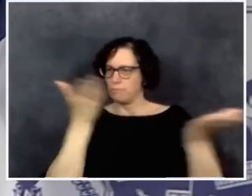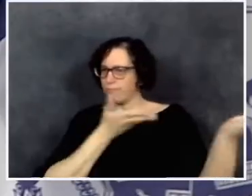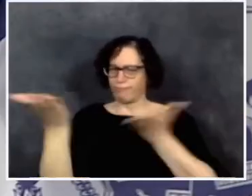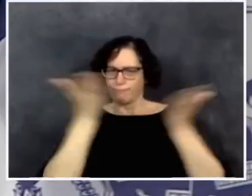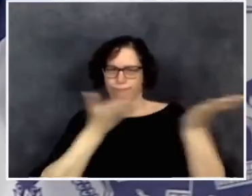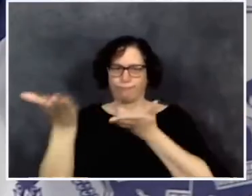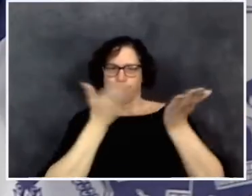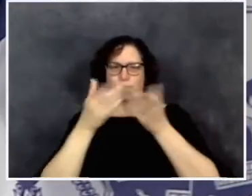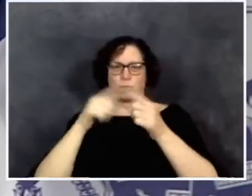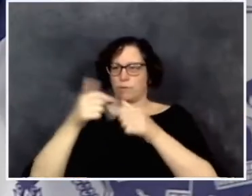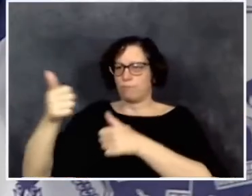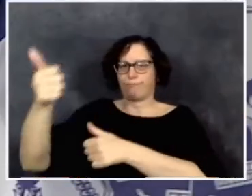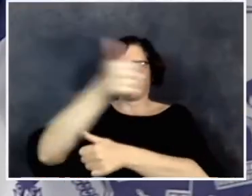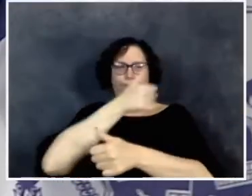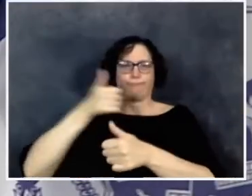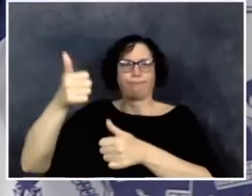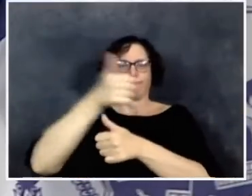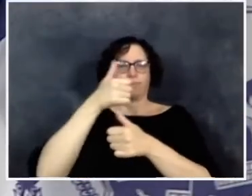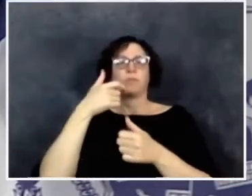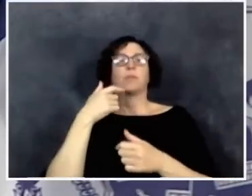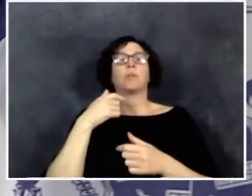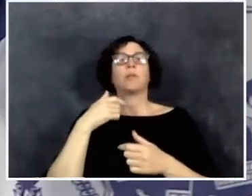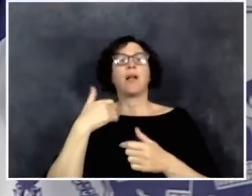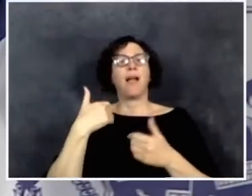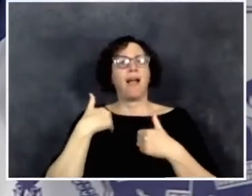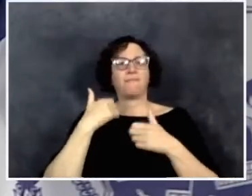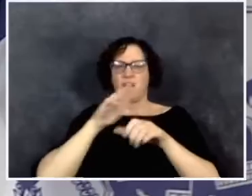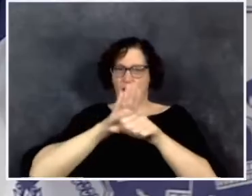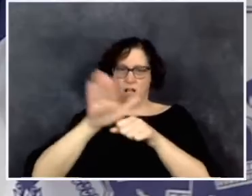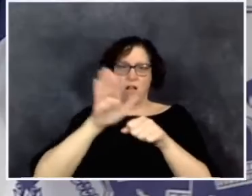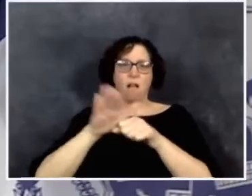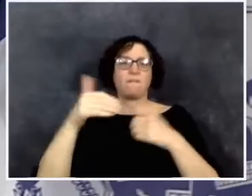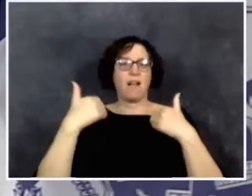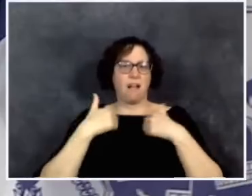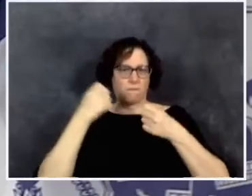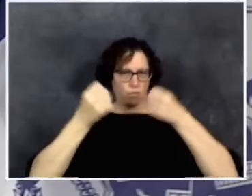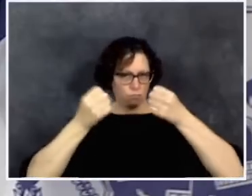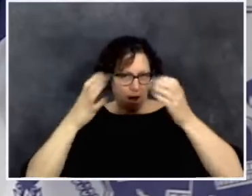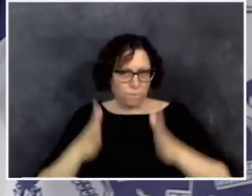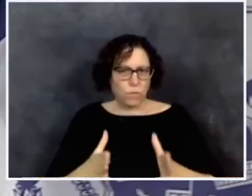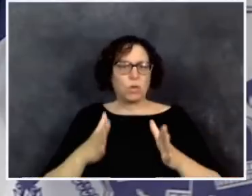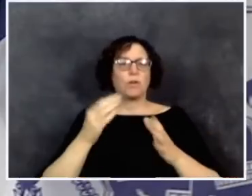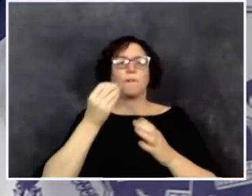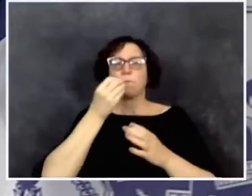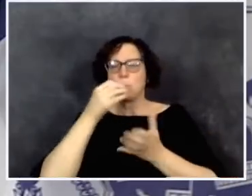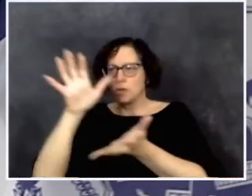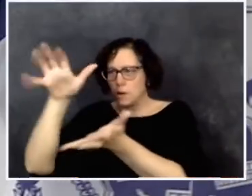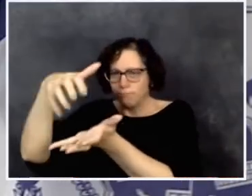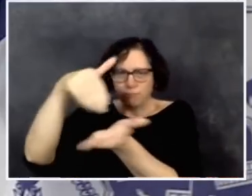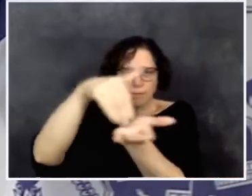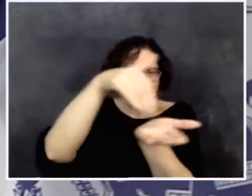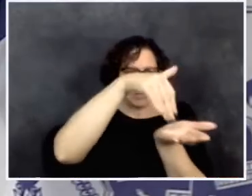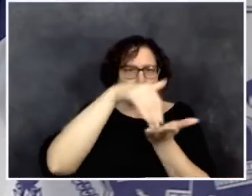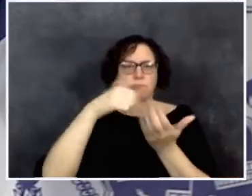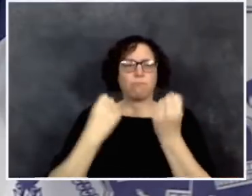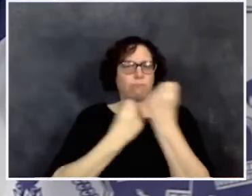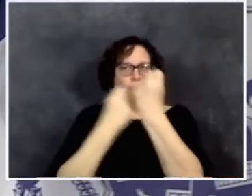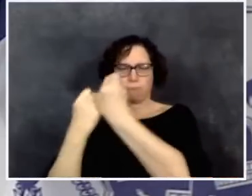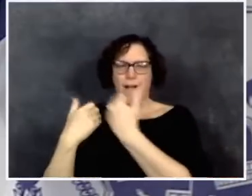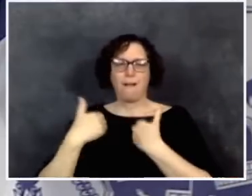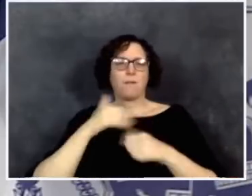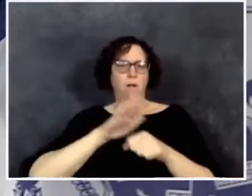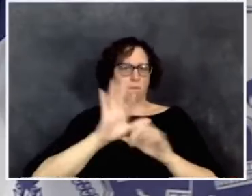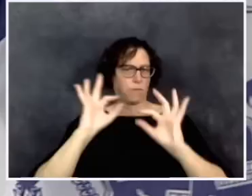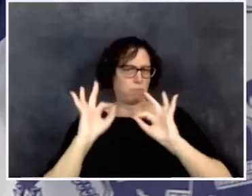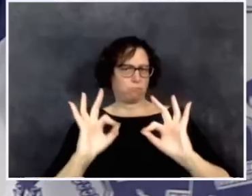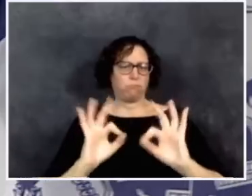the drivers. So yeah, anytime anyone is near any of our food distribution sites and they need to sign up, they can do that. But